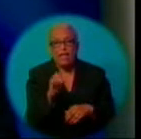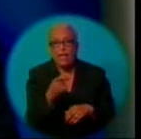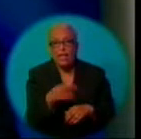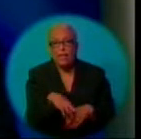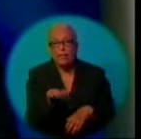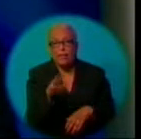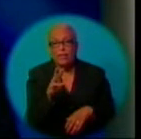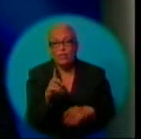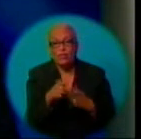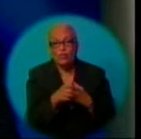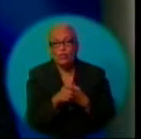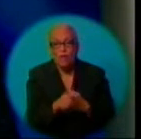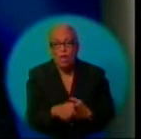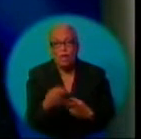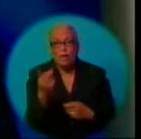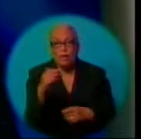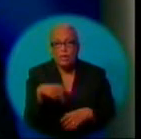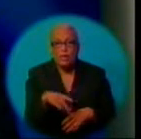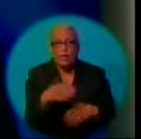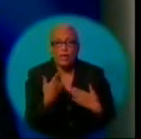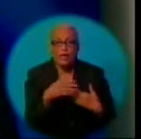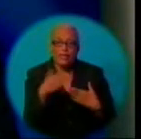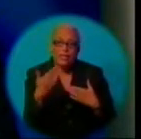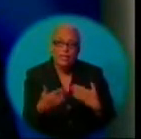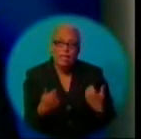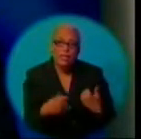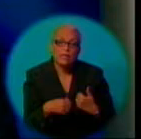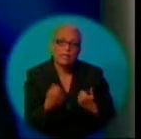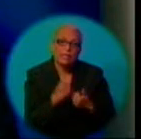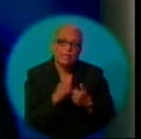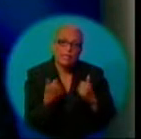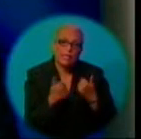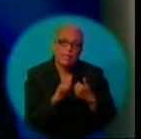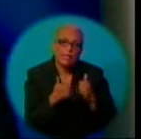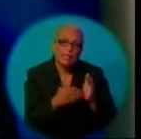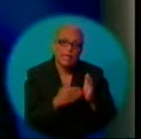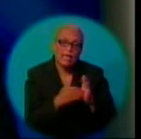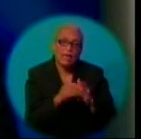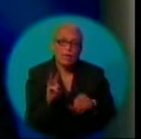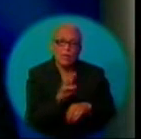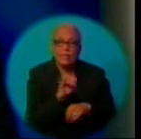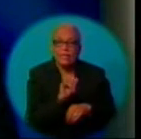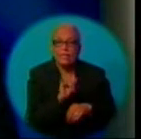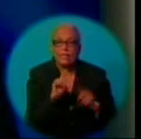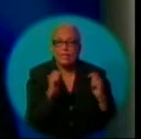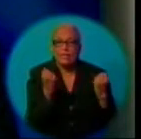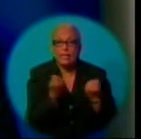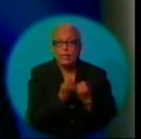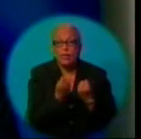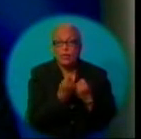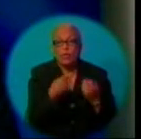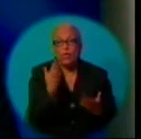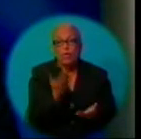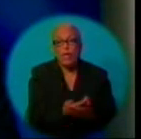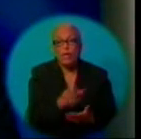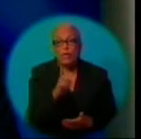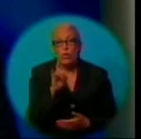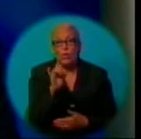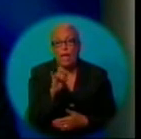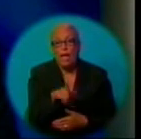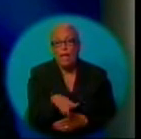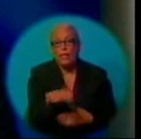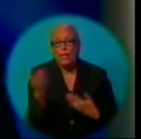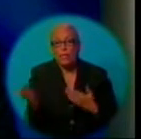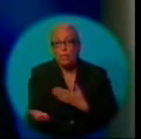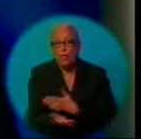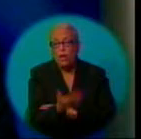against Afghanistan by 56 runs. The HPC will have their next tour match against the West Indies. who arrived in